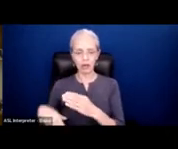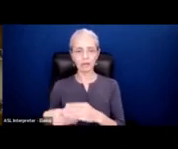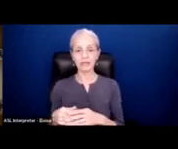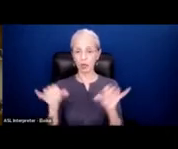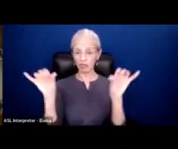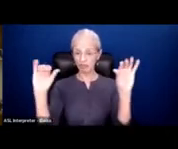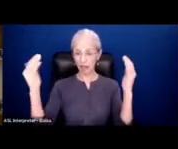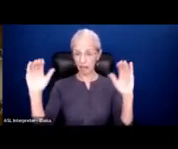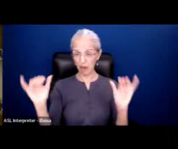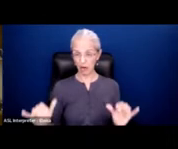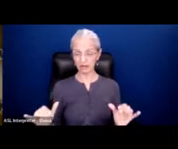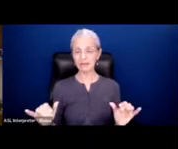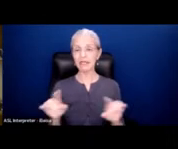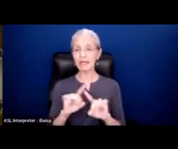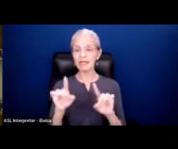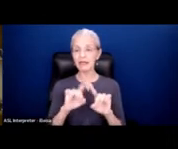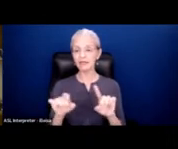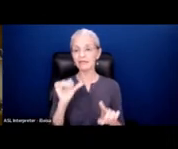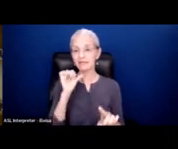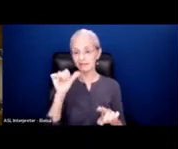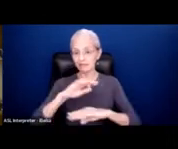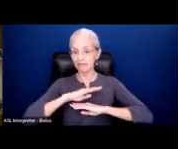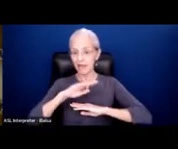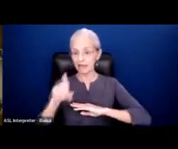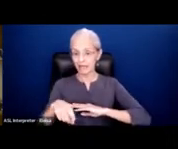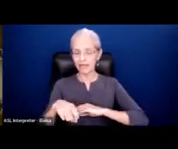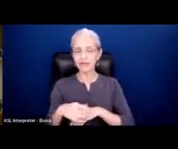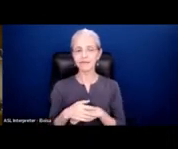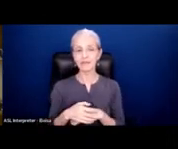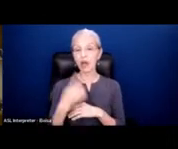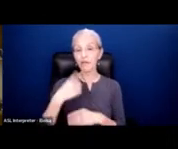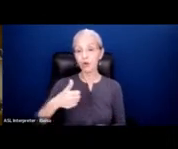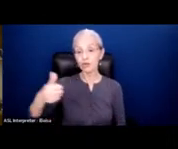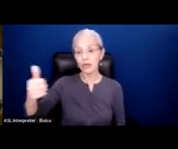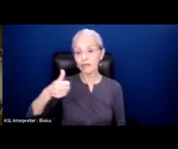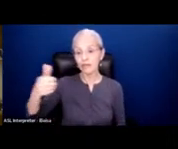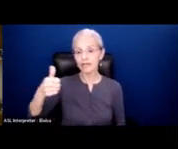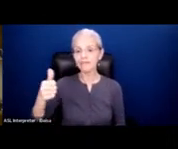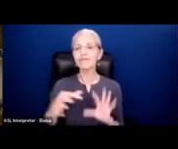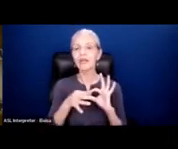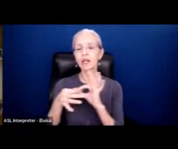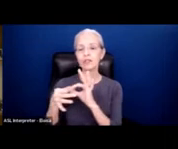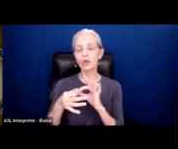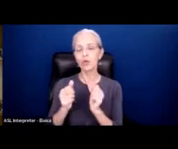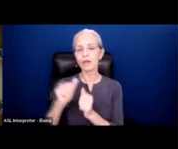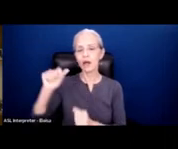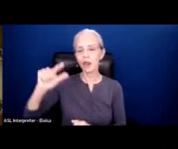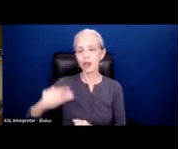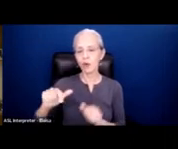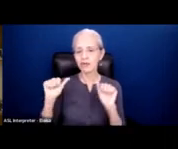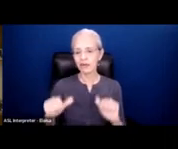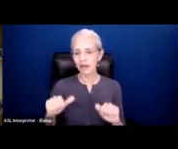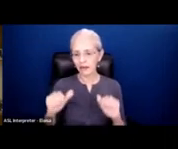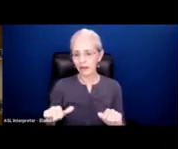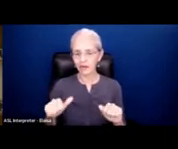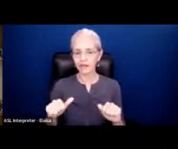across the different types of unmet need for transportation was associated with the lowest likelihood of